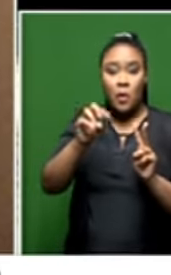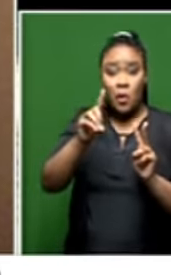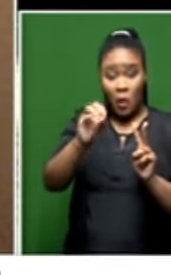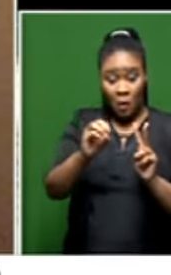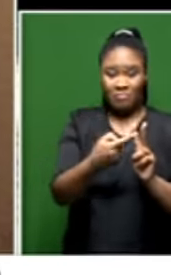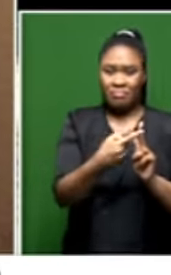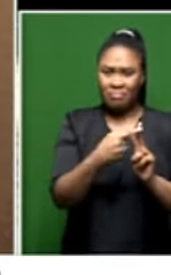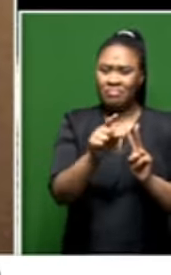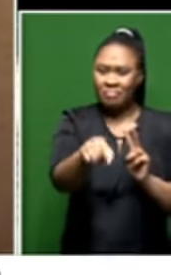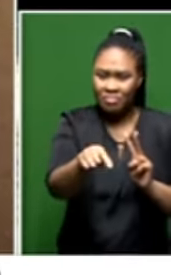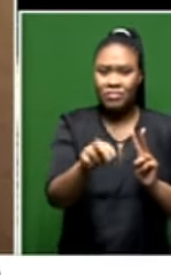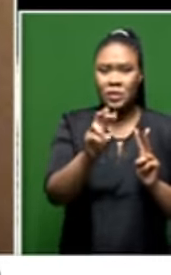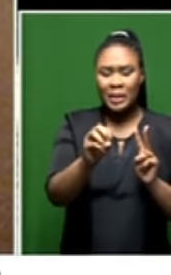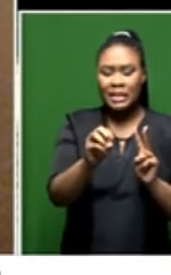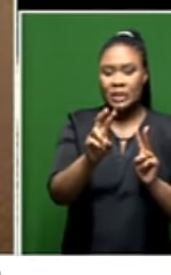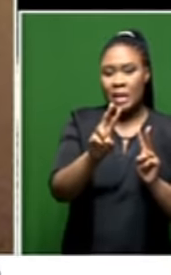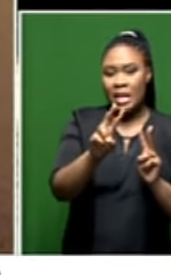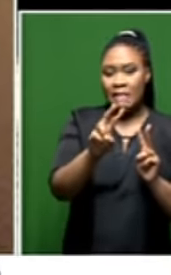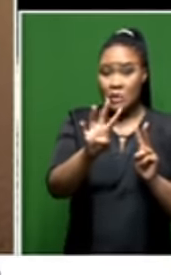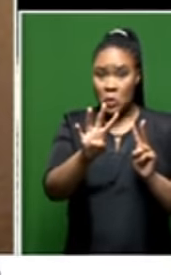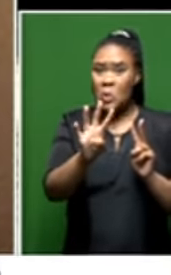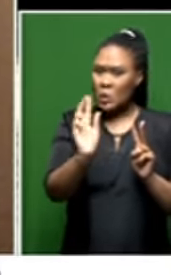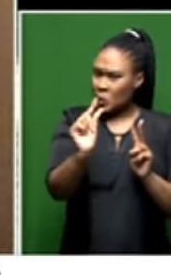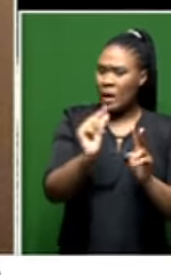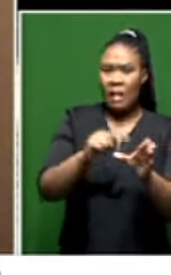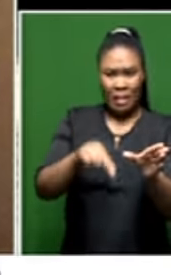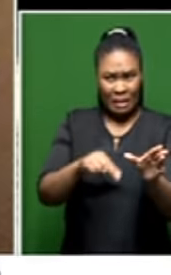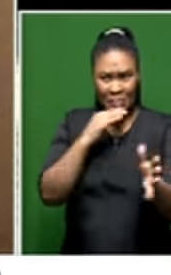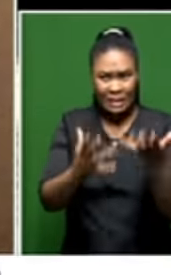or would the institutional memory work in their favour?